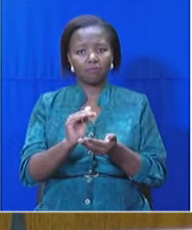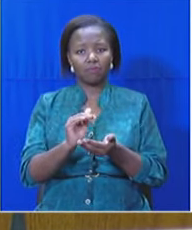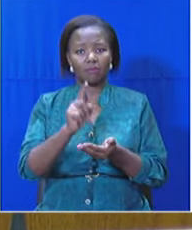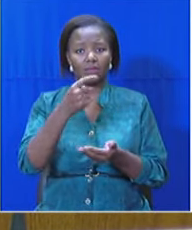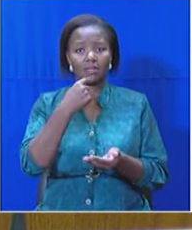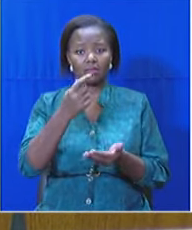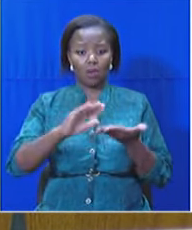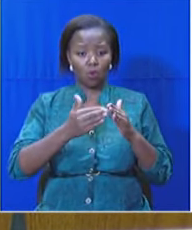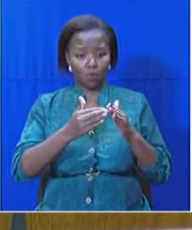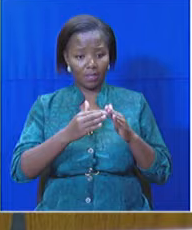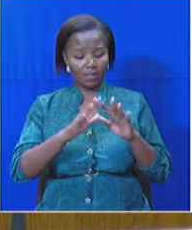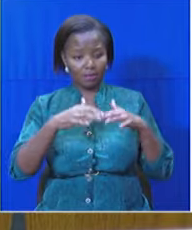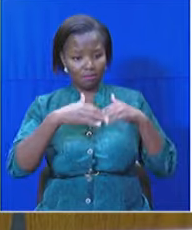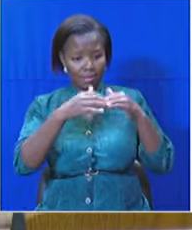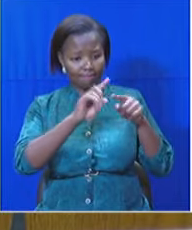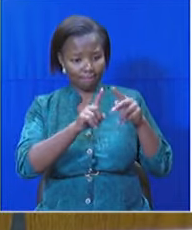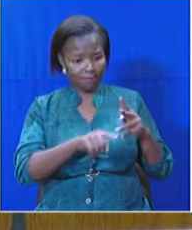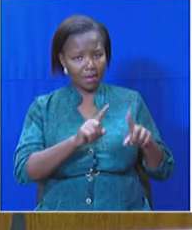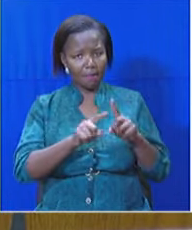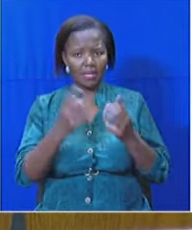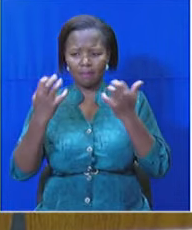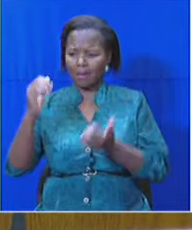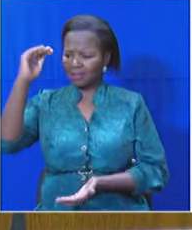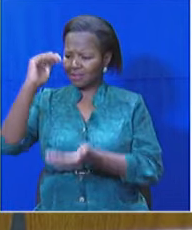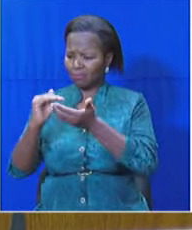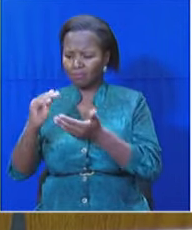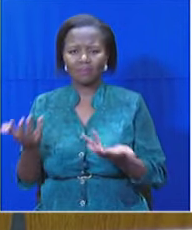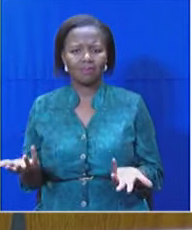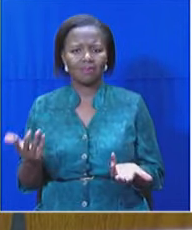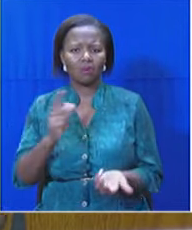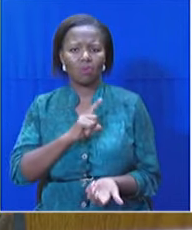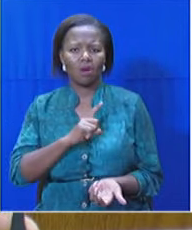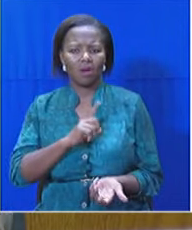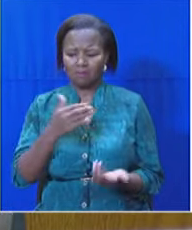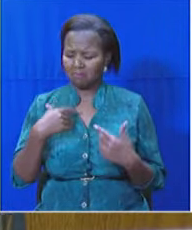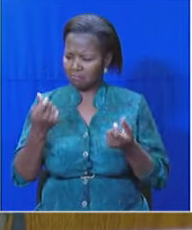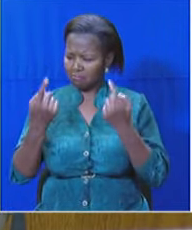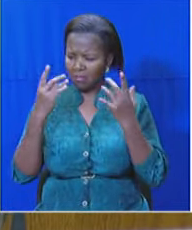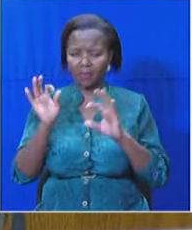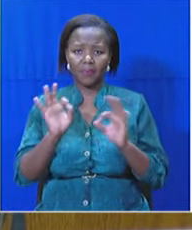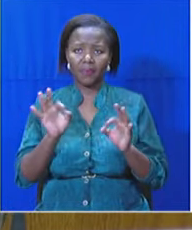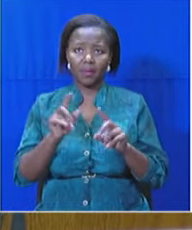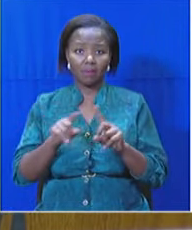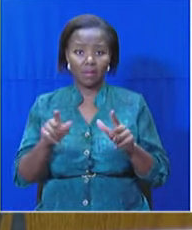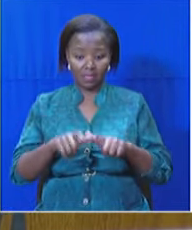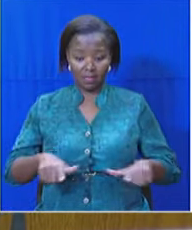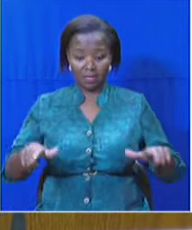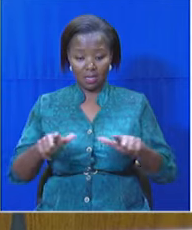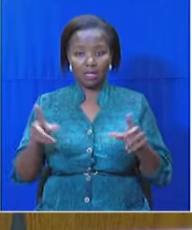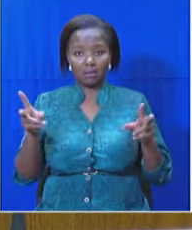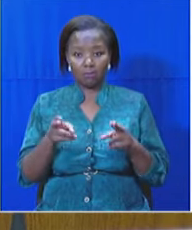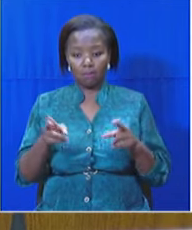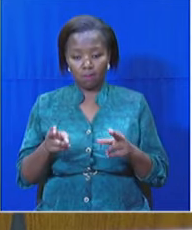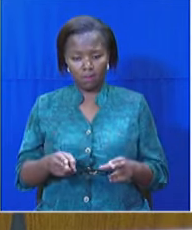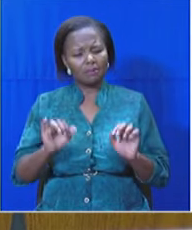in claims, but you reduce the budget. It just doesn't make sense. So, but listening to the expropriation now, I maybe